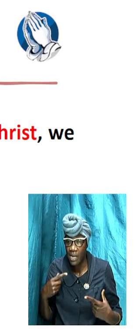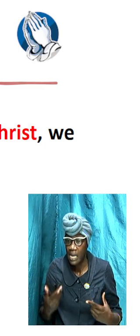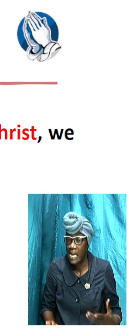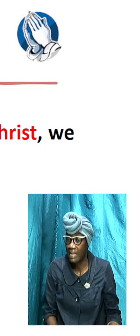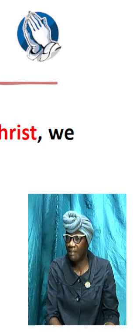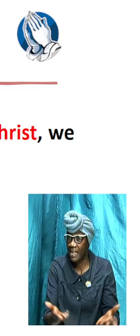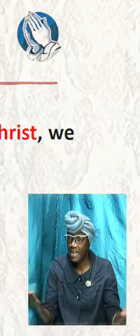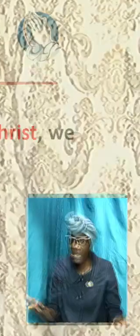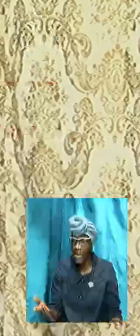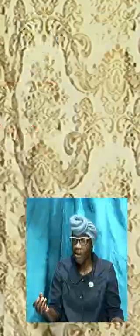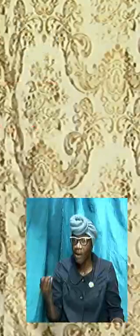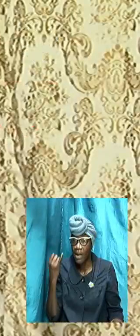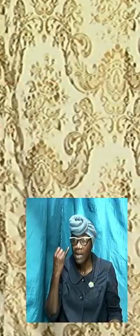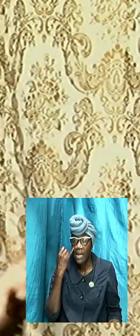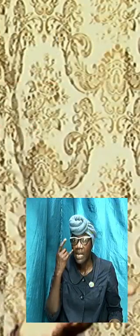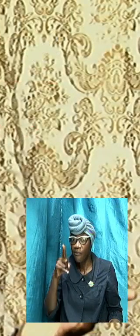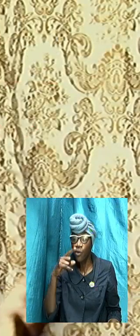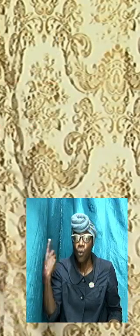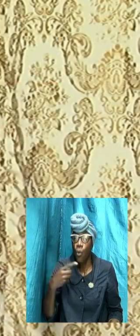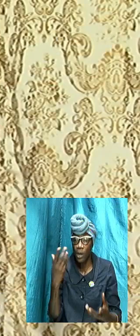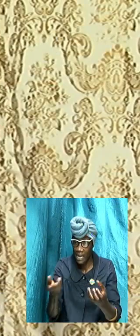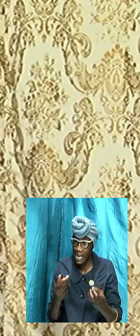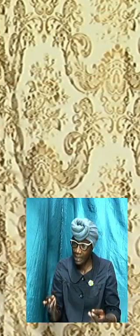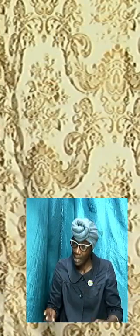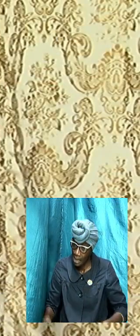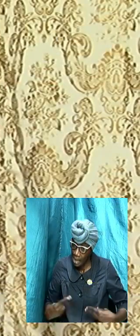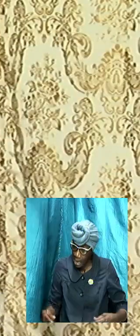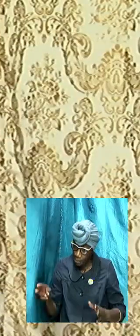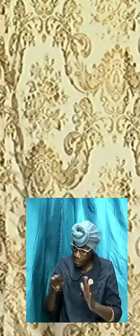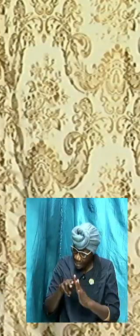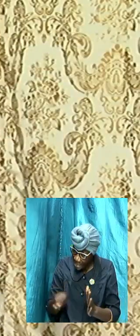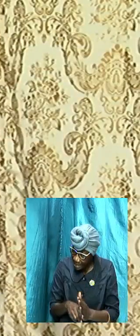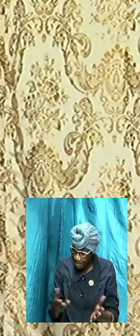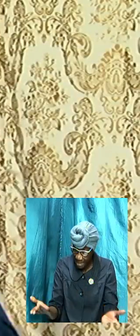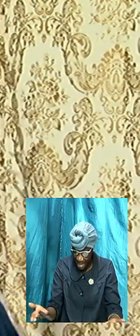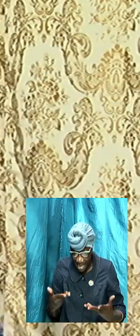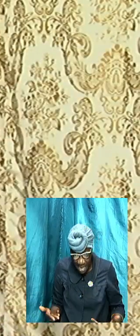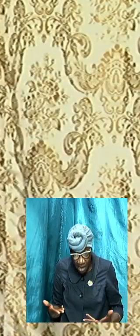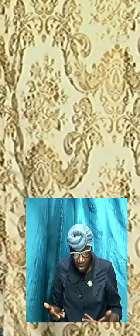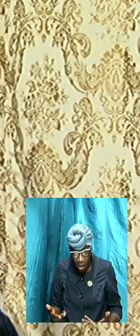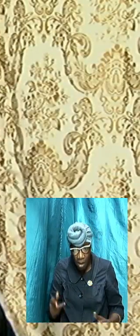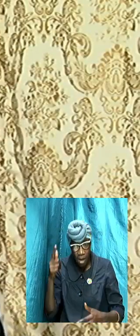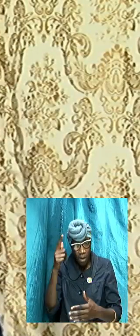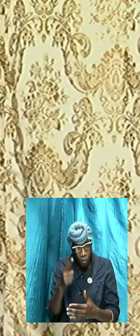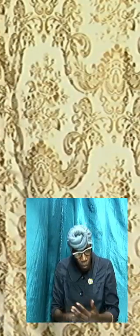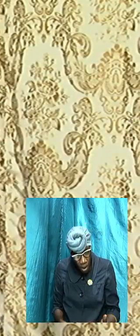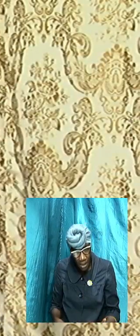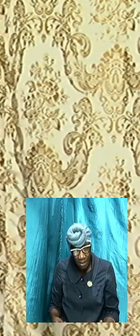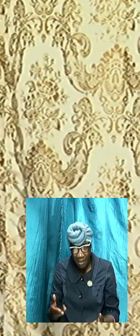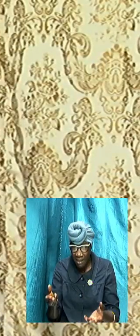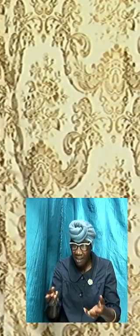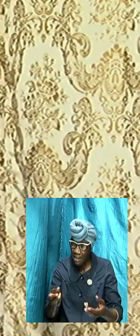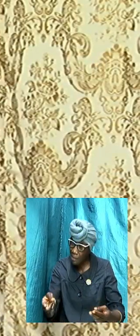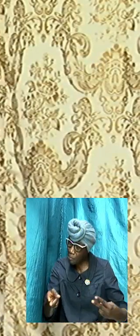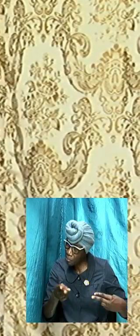church, amen, and it ends here, what does it profit you? We have men most miserable.